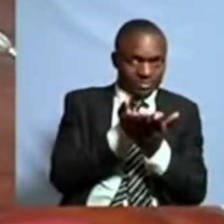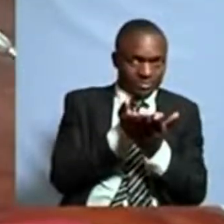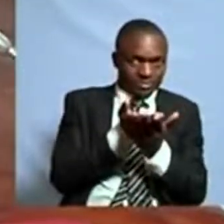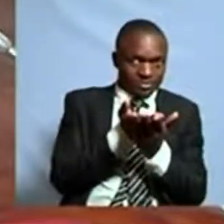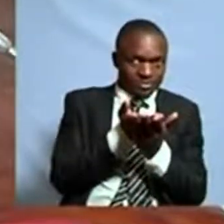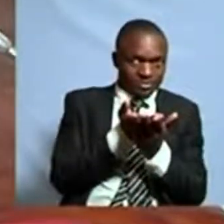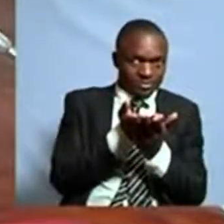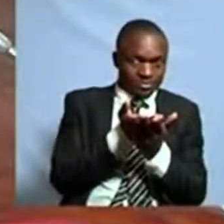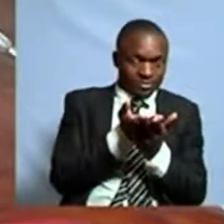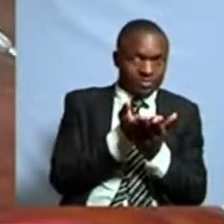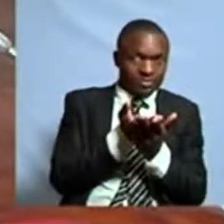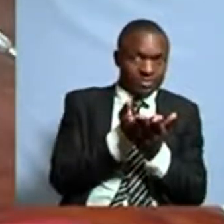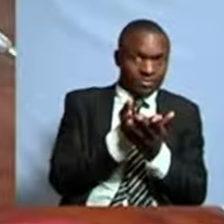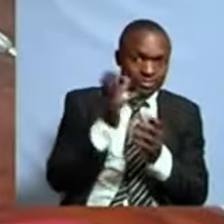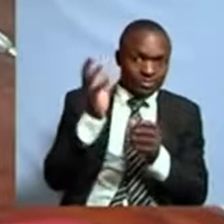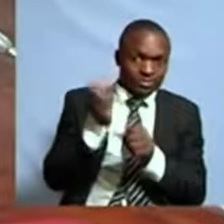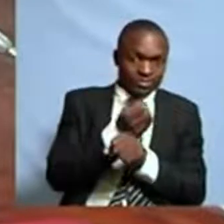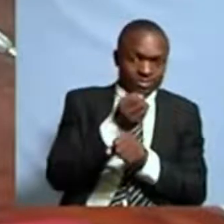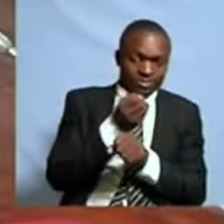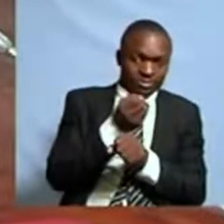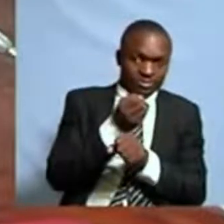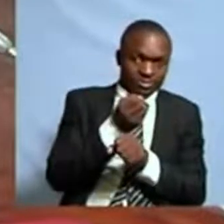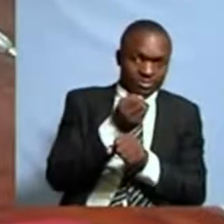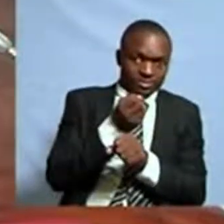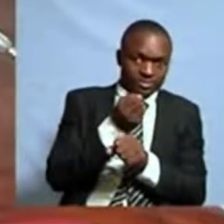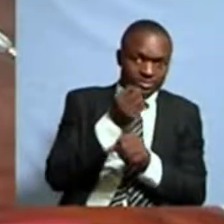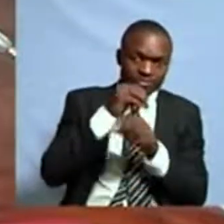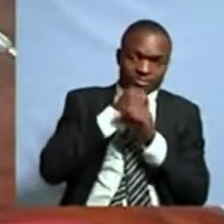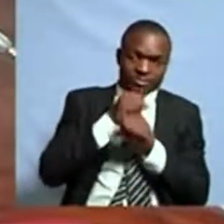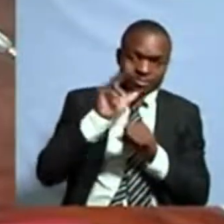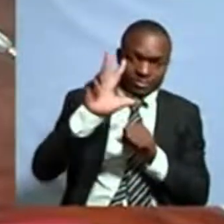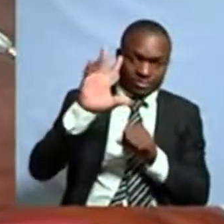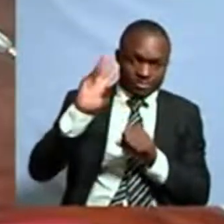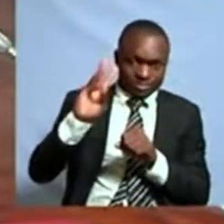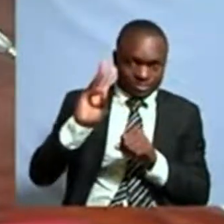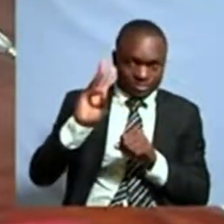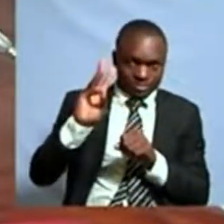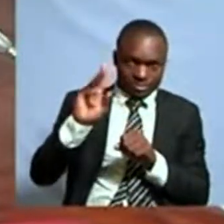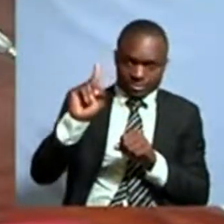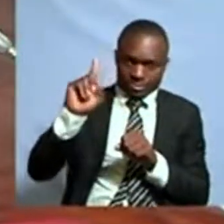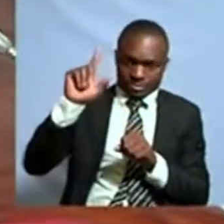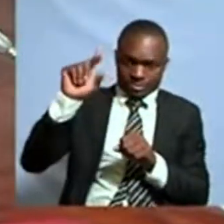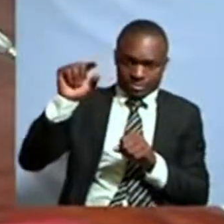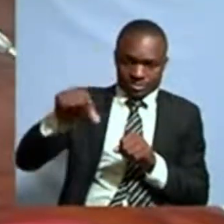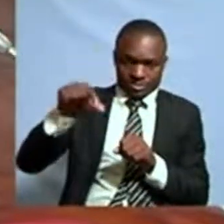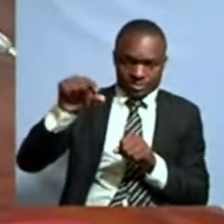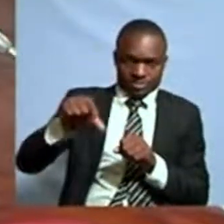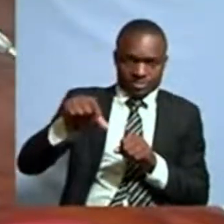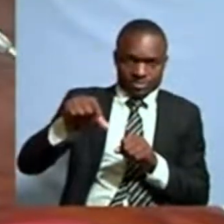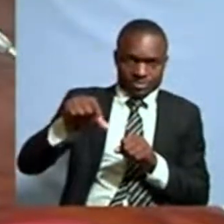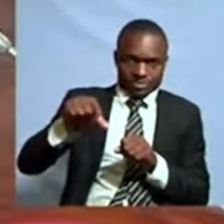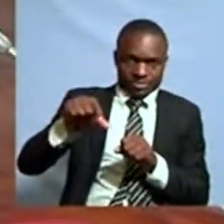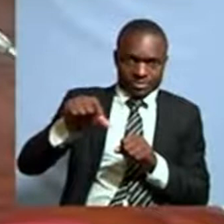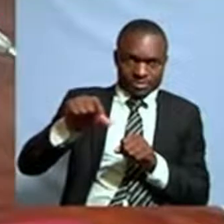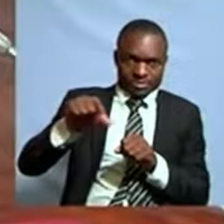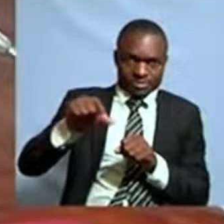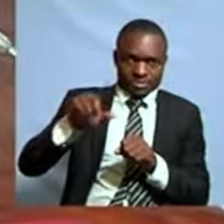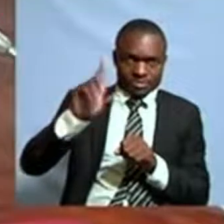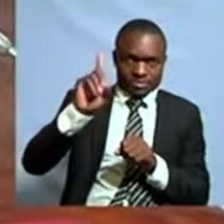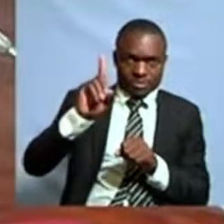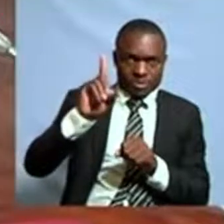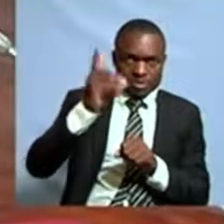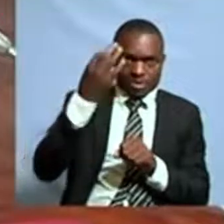attainment of age 36 for one to qualify for the one-off